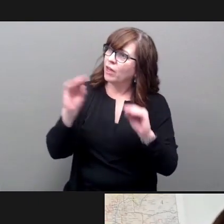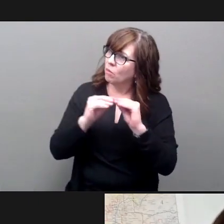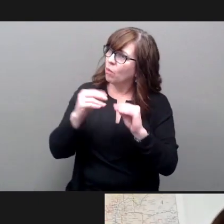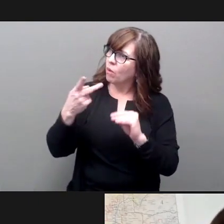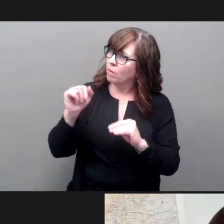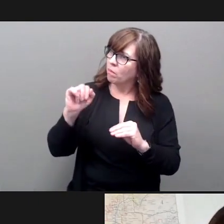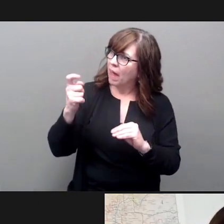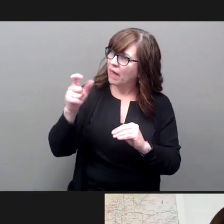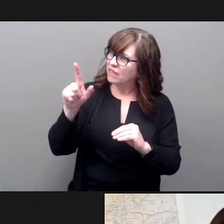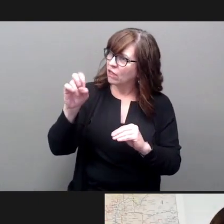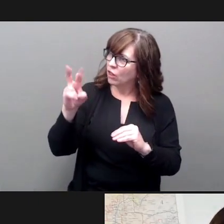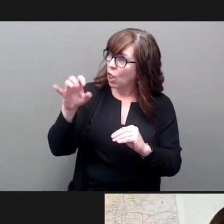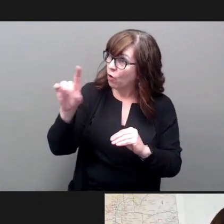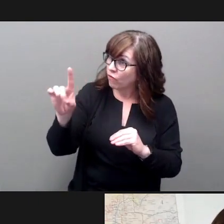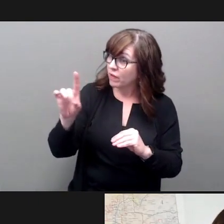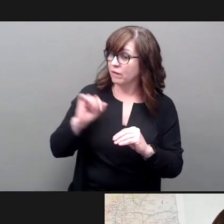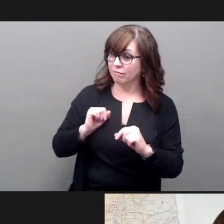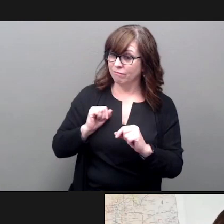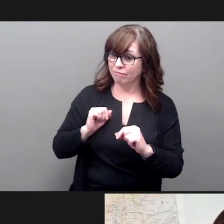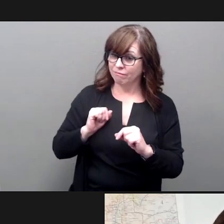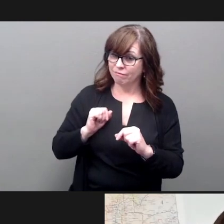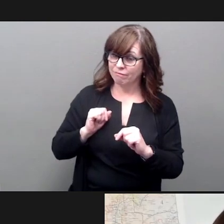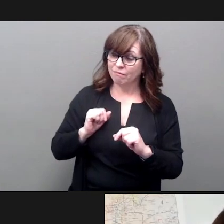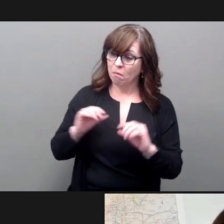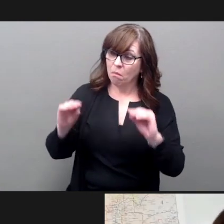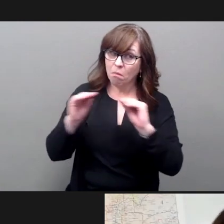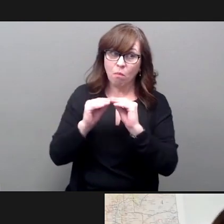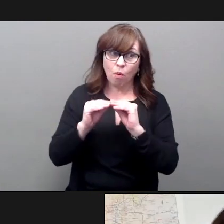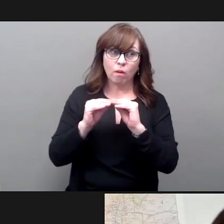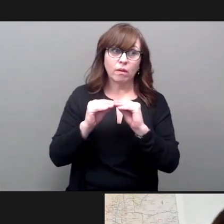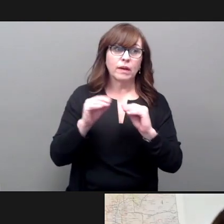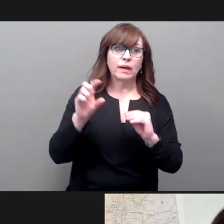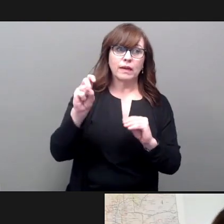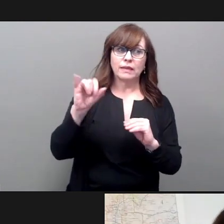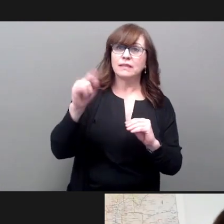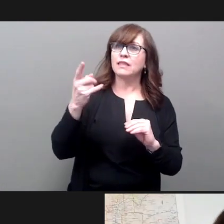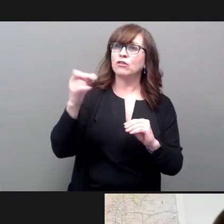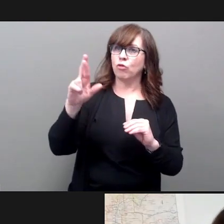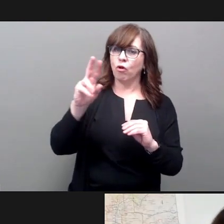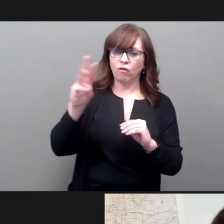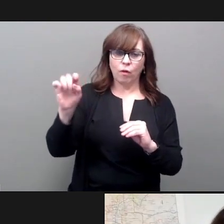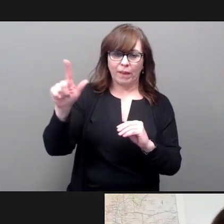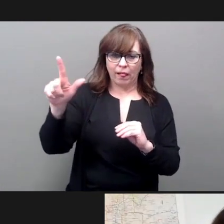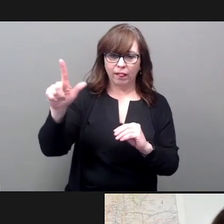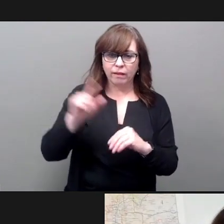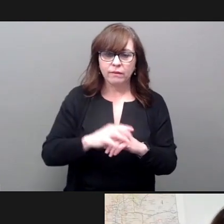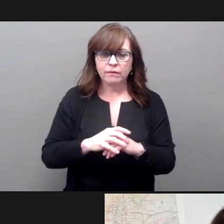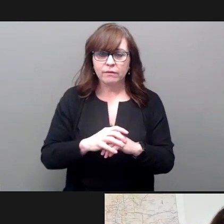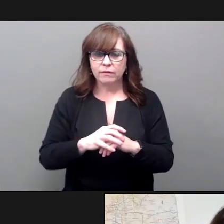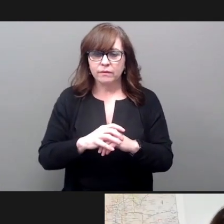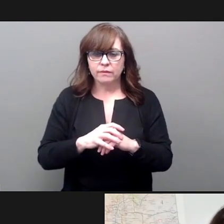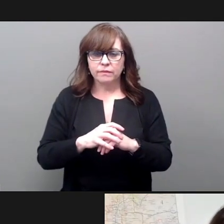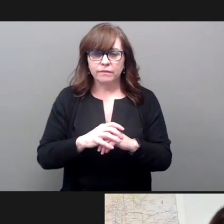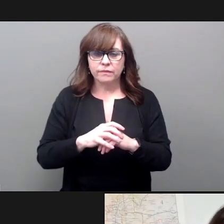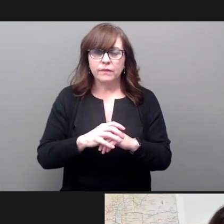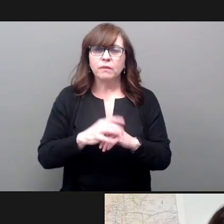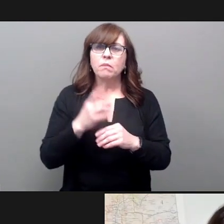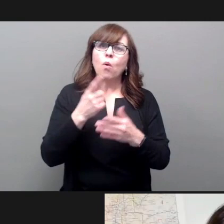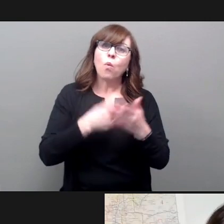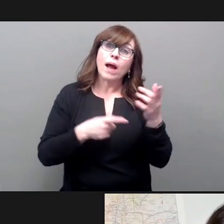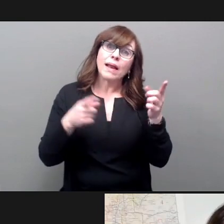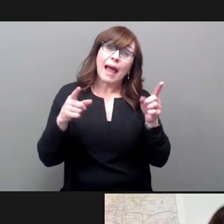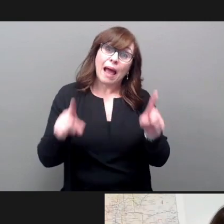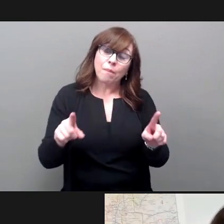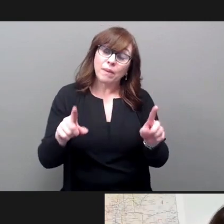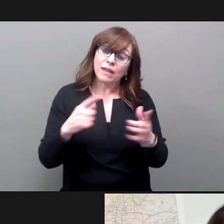and sotrovimab. And so we were, what happened in early January was we learned, as